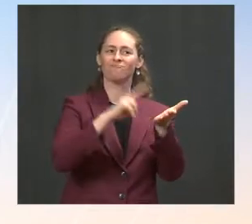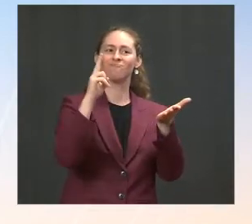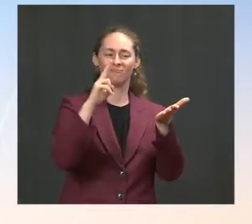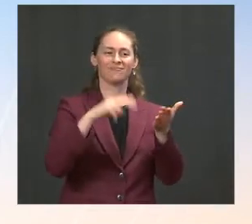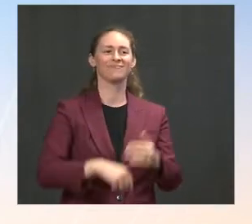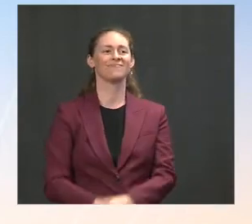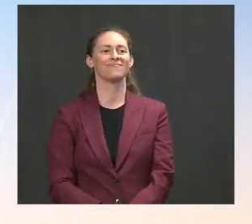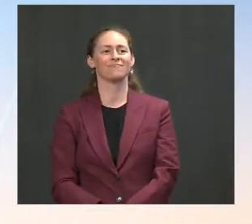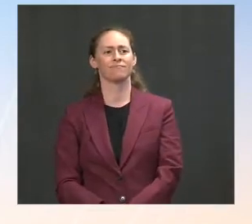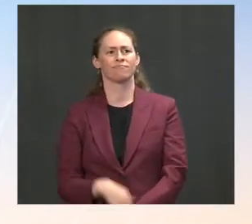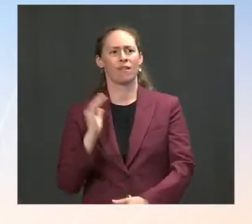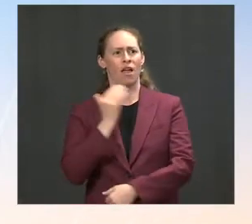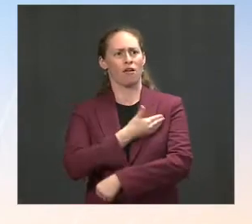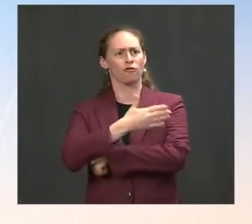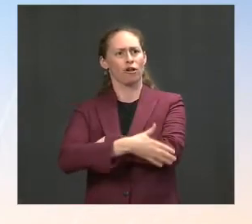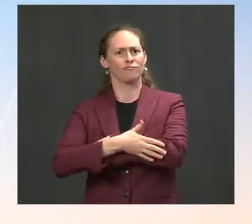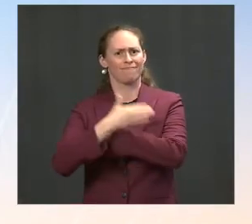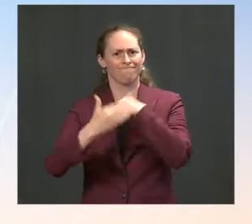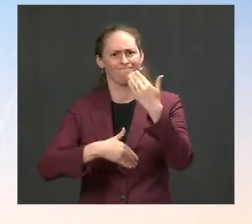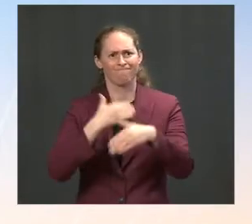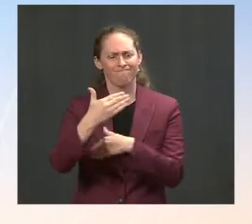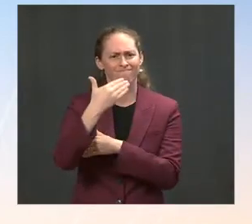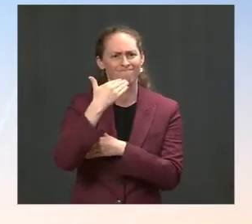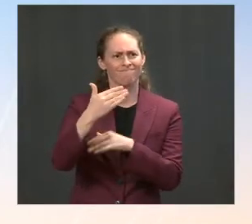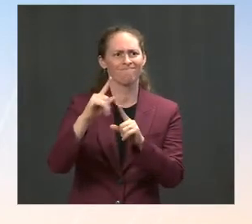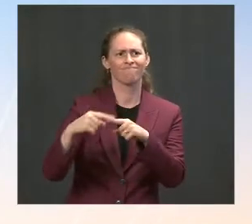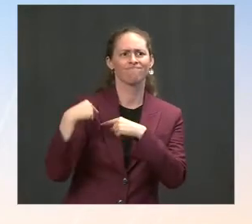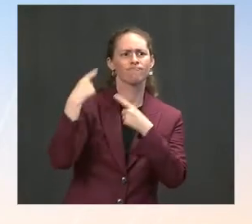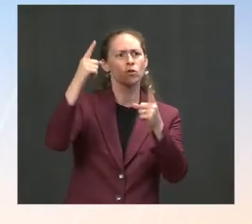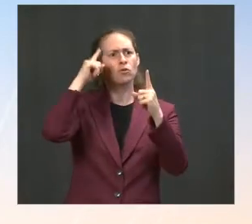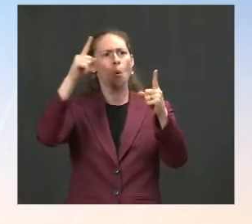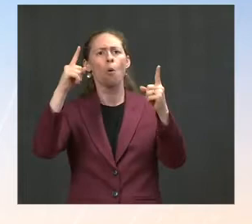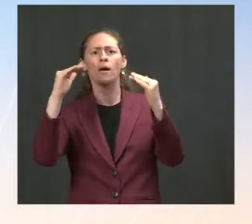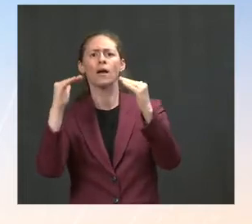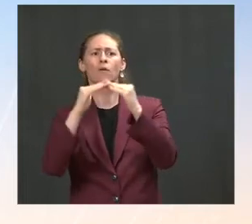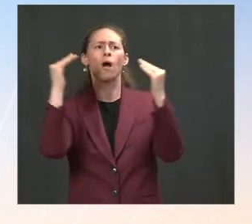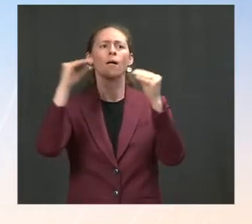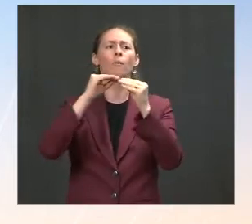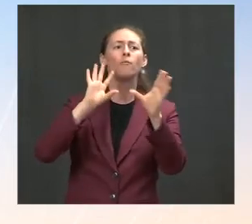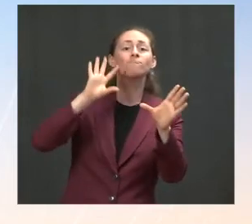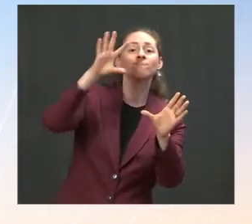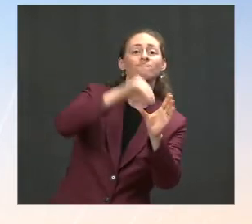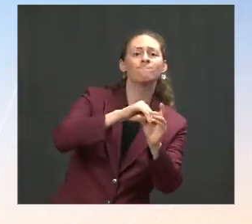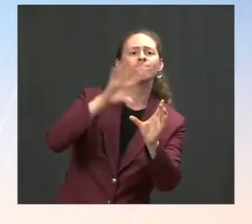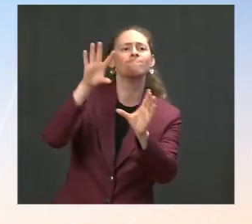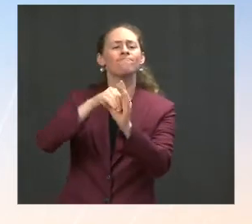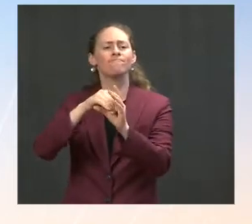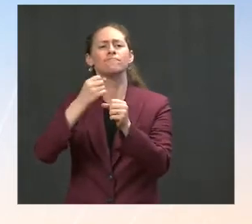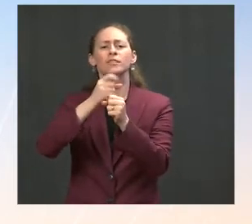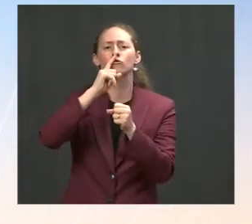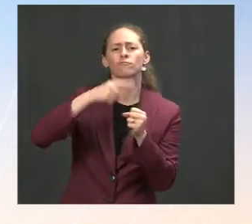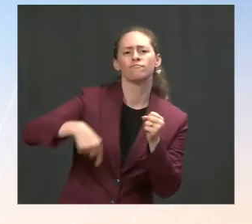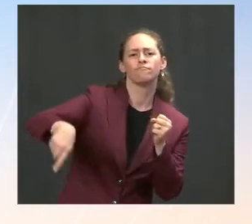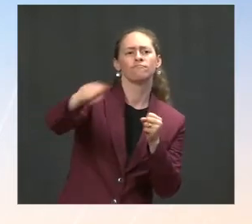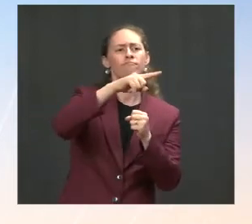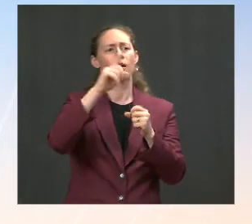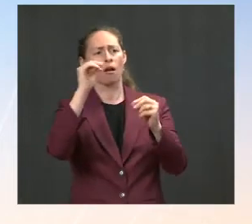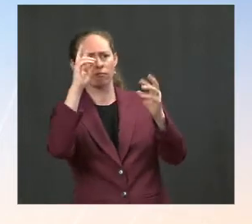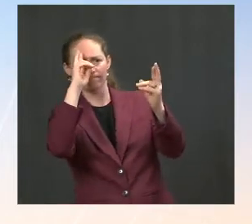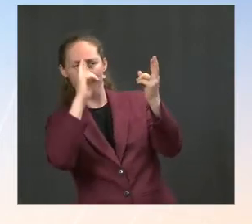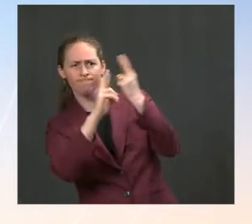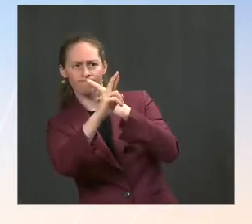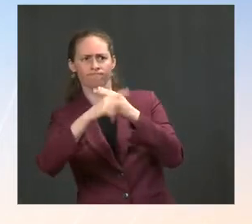its goals of equality of opportunity, full participation, self-sufficiency, and respect for the 61 million Americans with